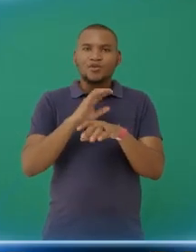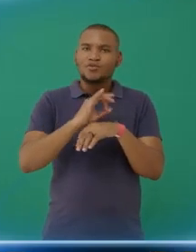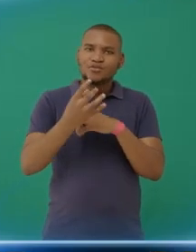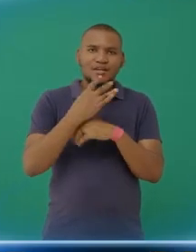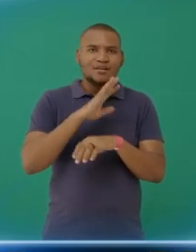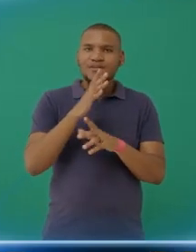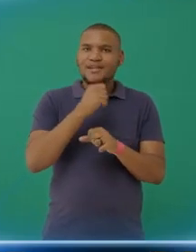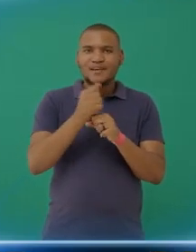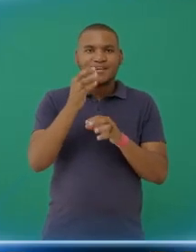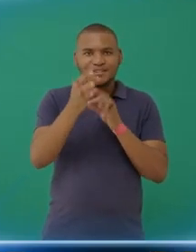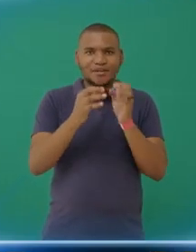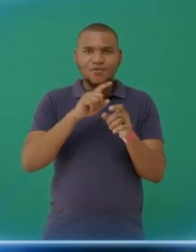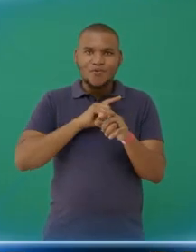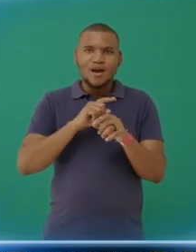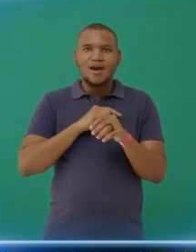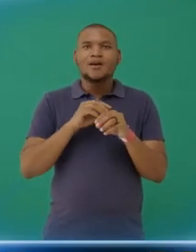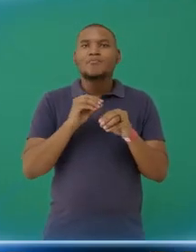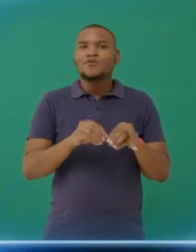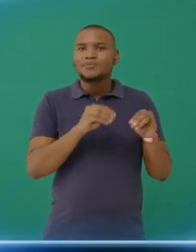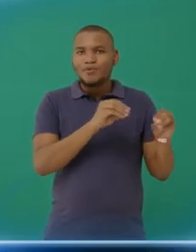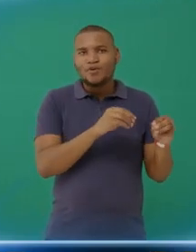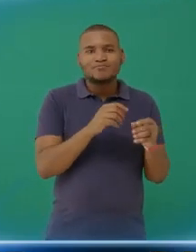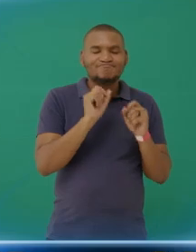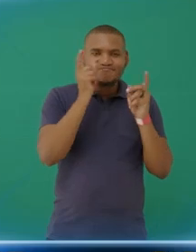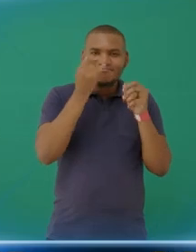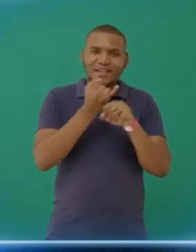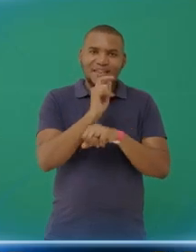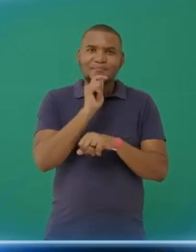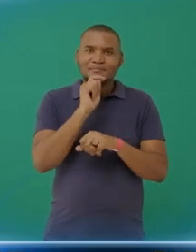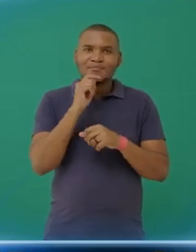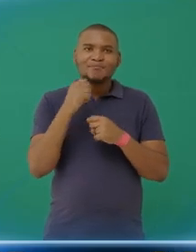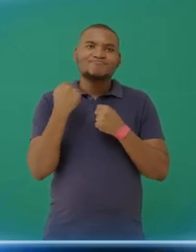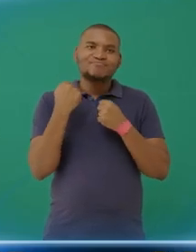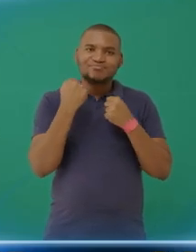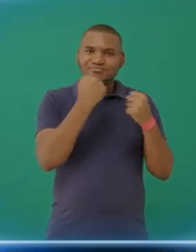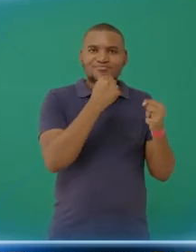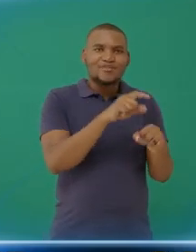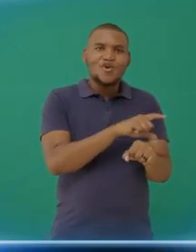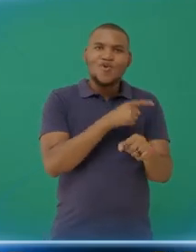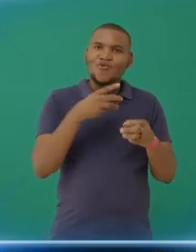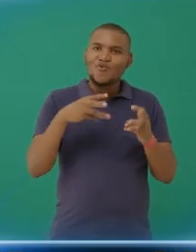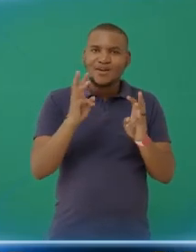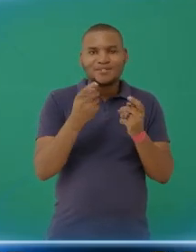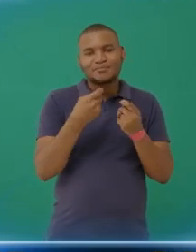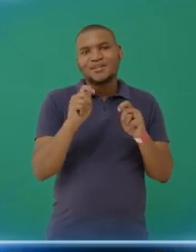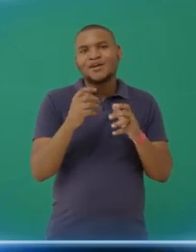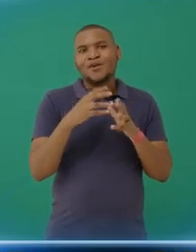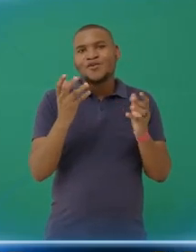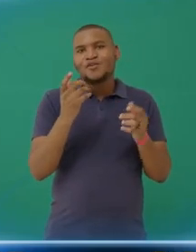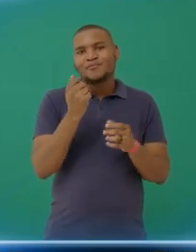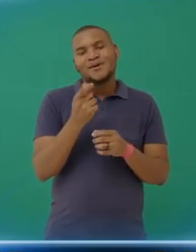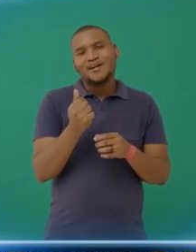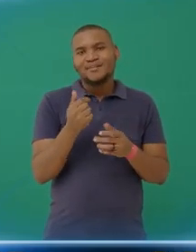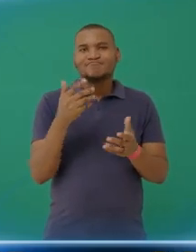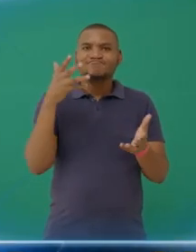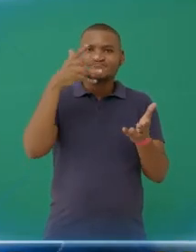reason why it's being postponed. They get up early in the morning, they travel a long way, spending hard-earned cash to get there in time, and